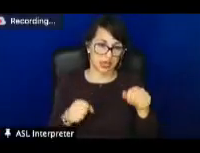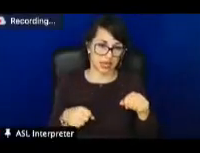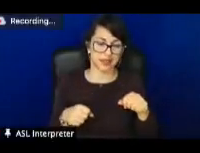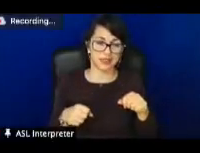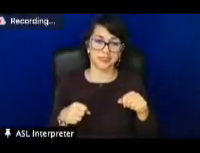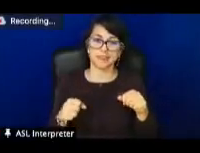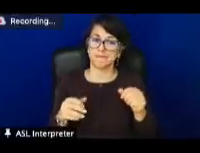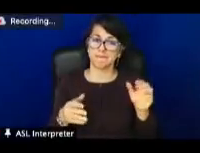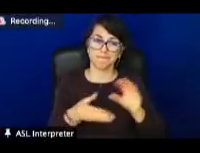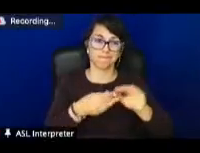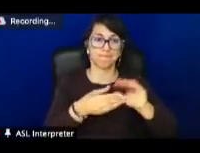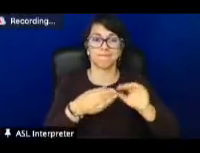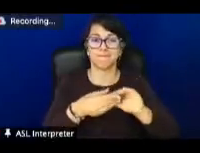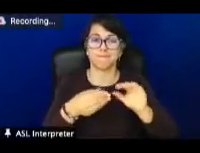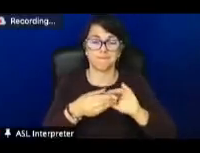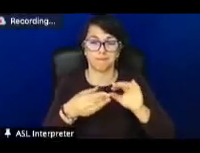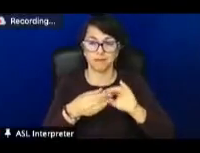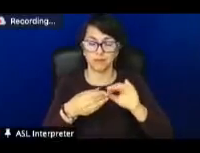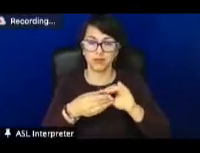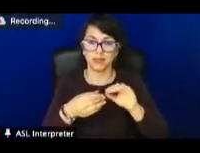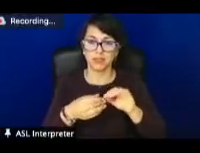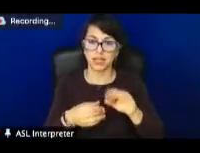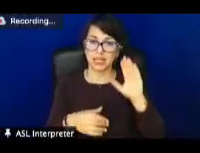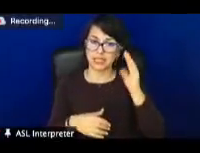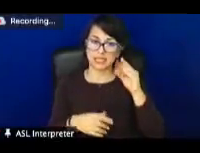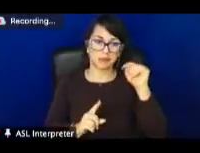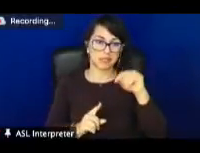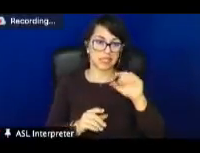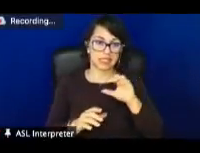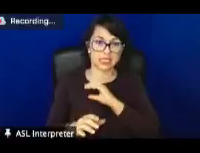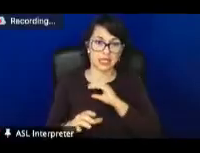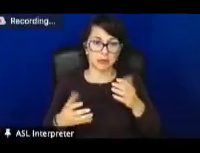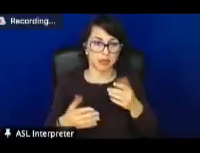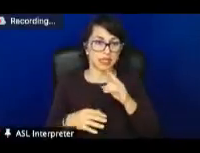to sunset. We have a meeting